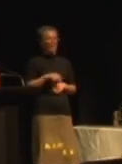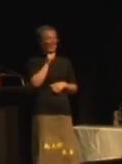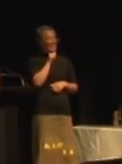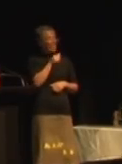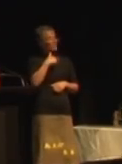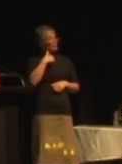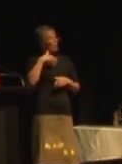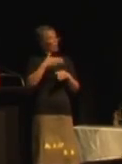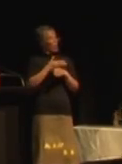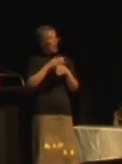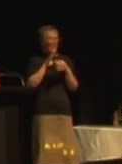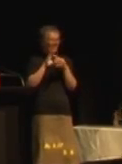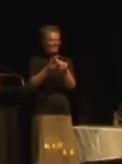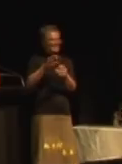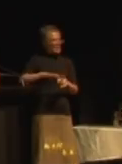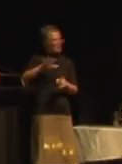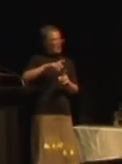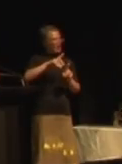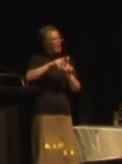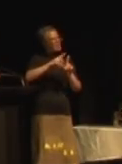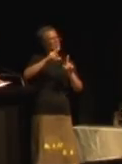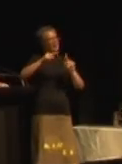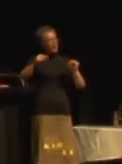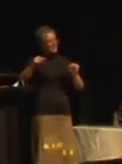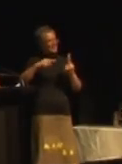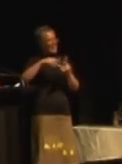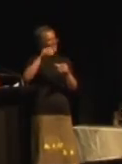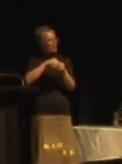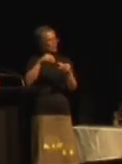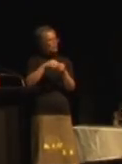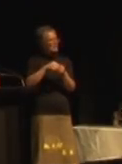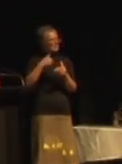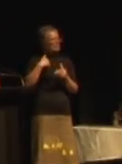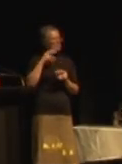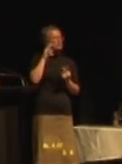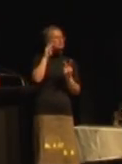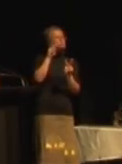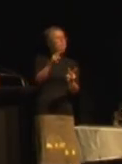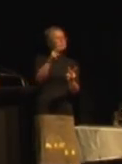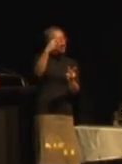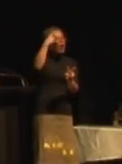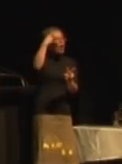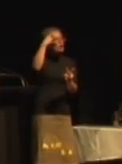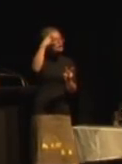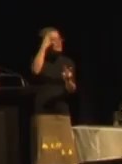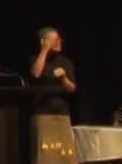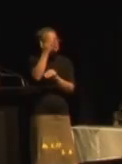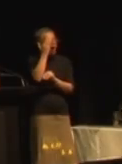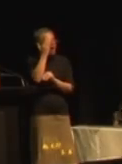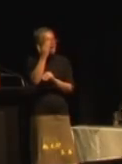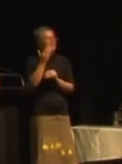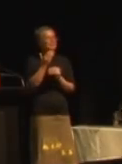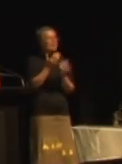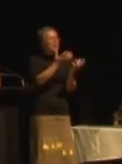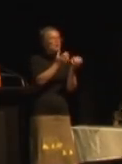we build more diverse teams, we also need to build people's skills on understanding unconscious bias, giving and receiving feedback,